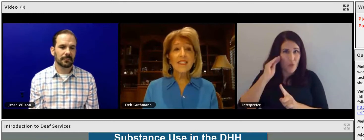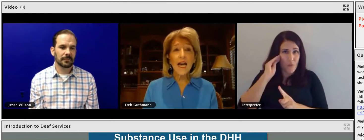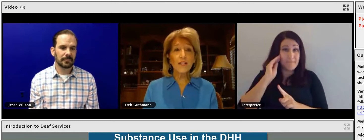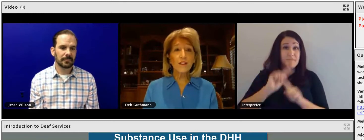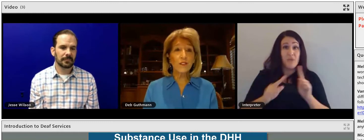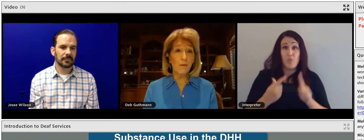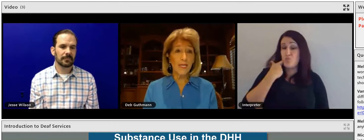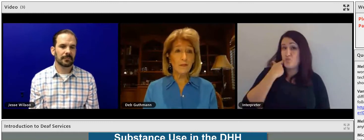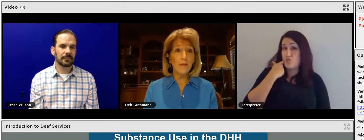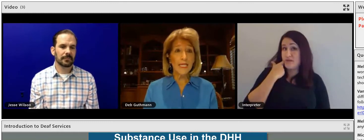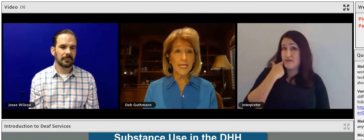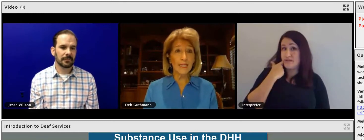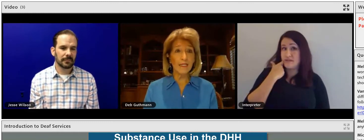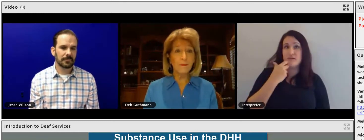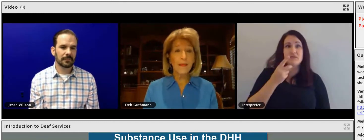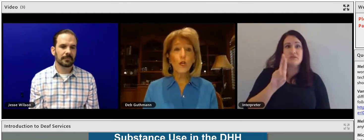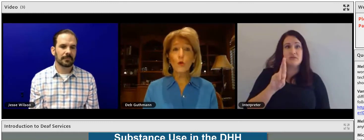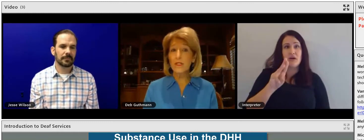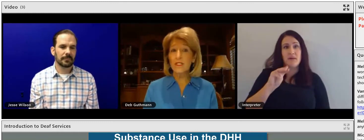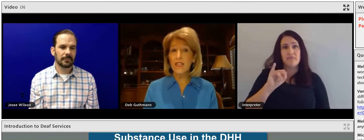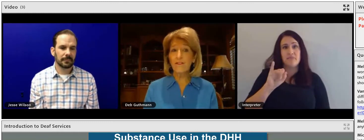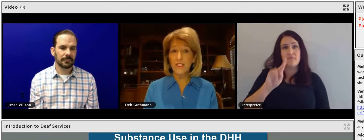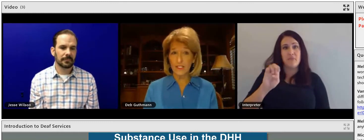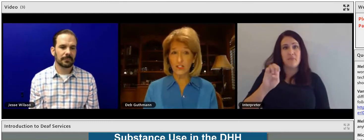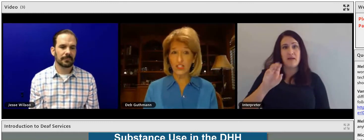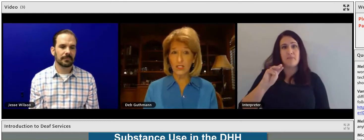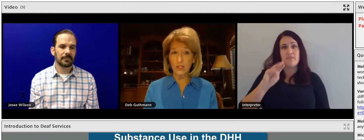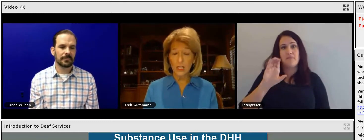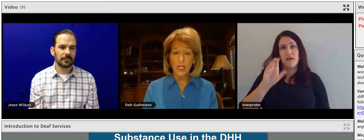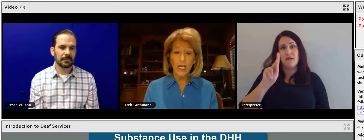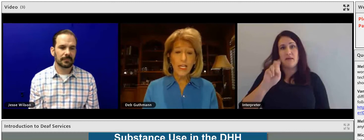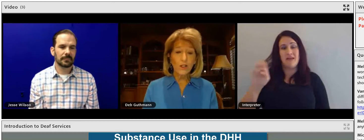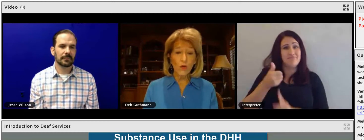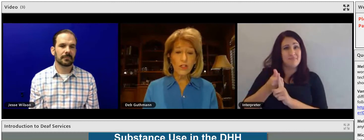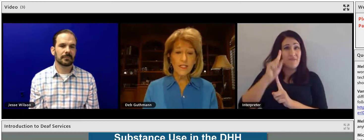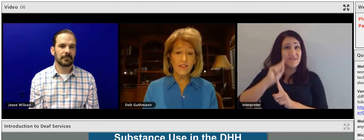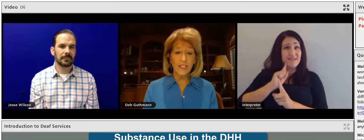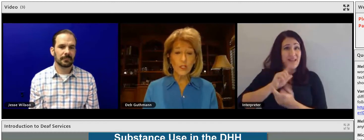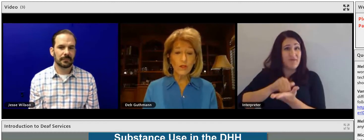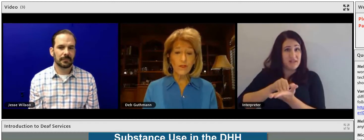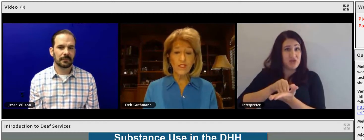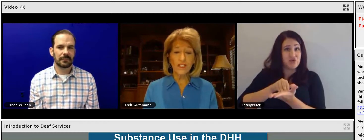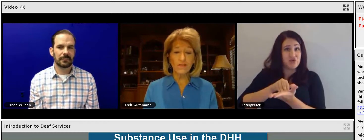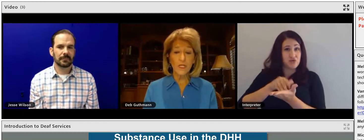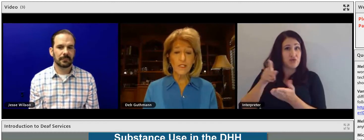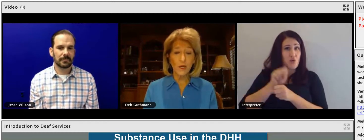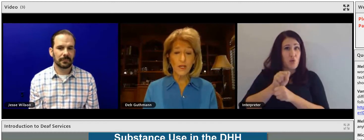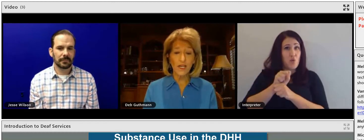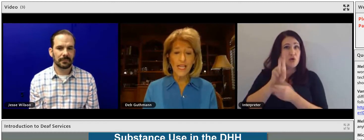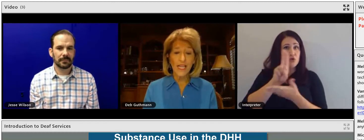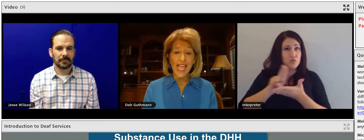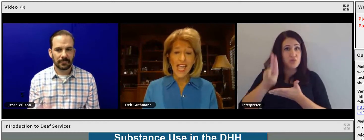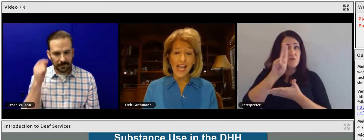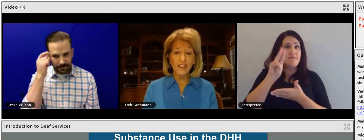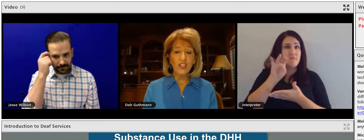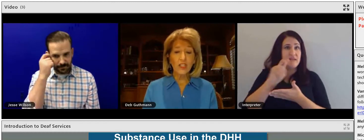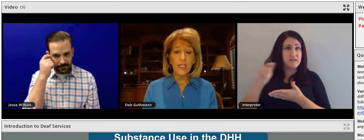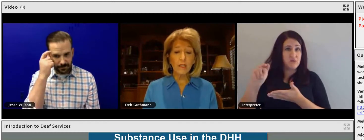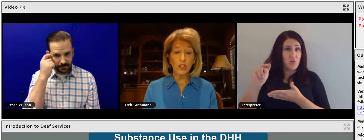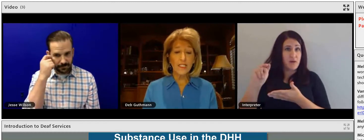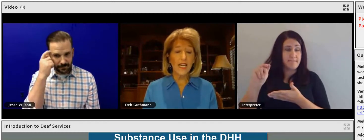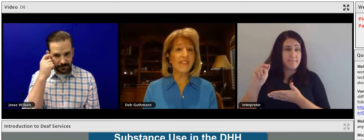But recently, Dr. Mike McKee, who is a deaf physician and who works at the University of